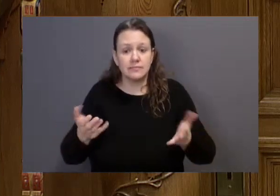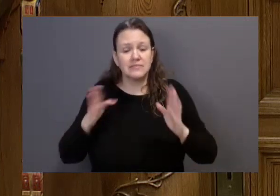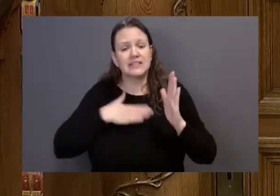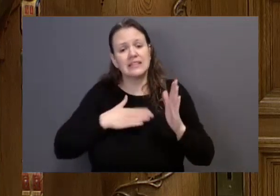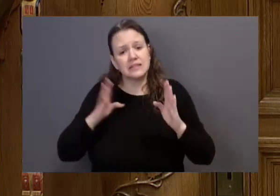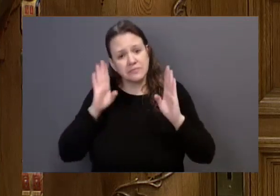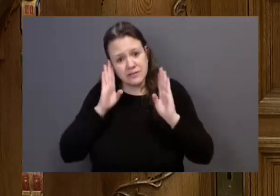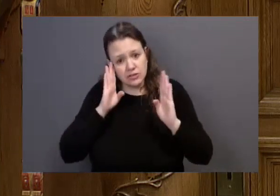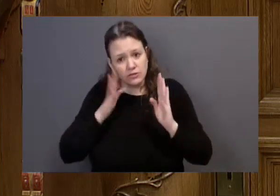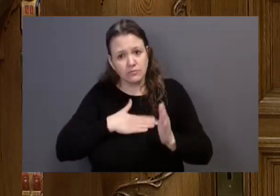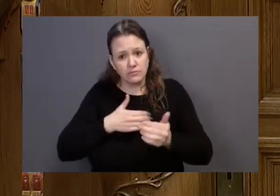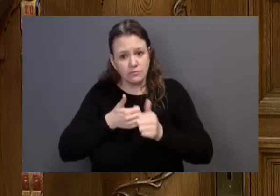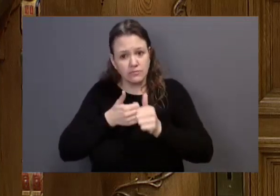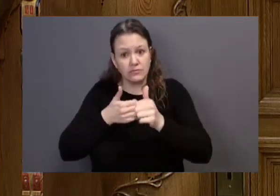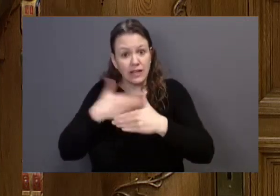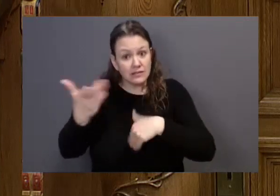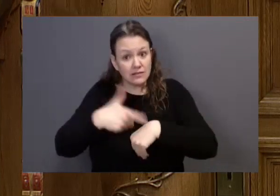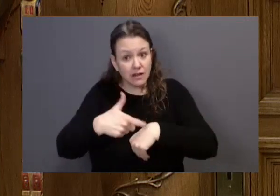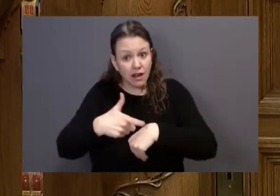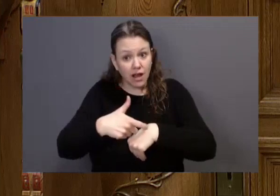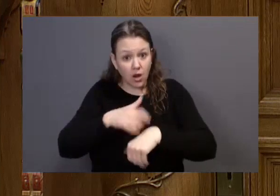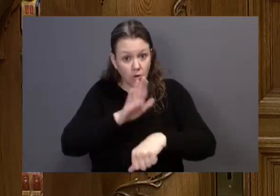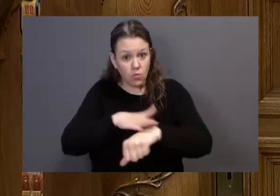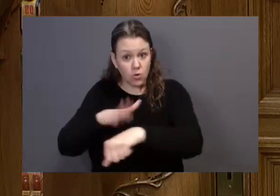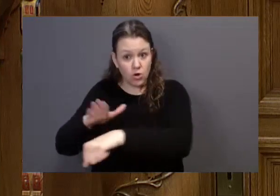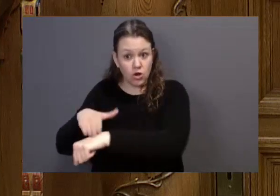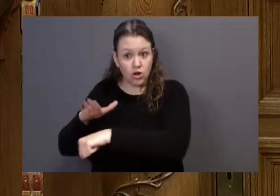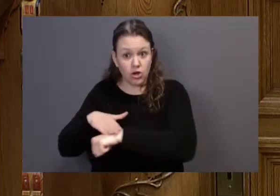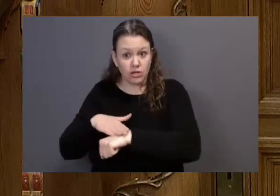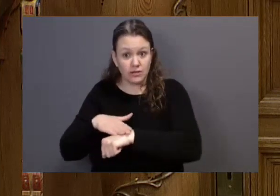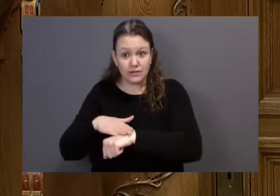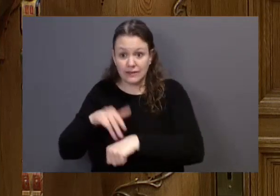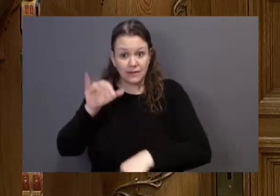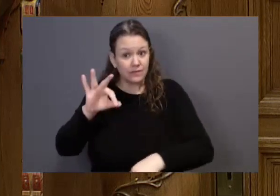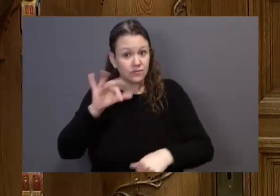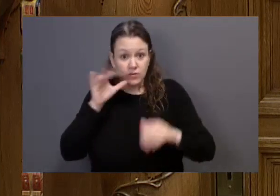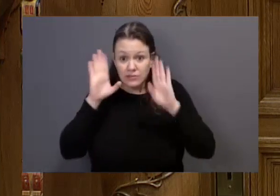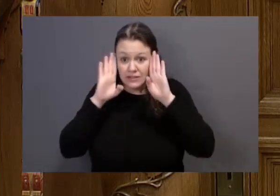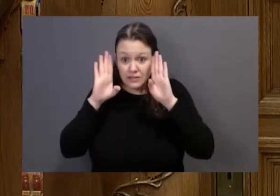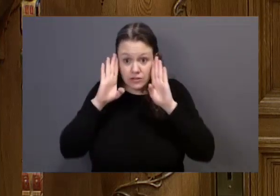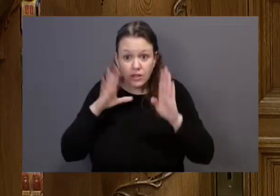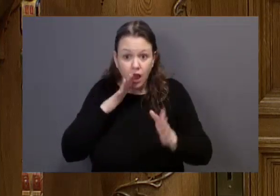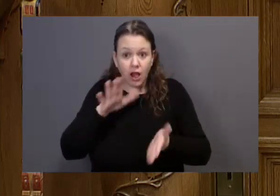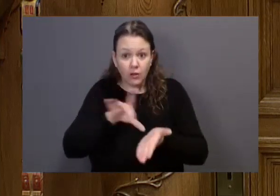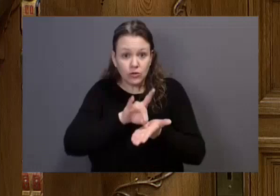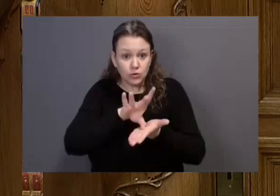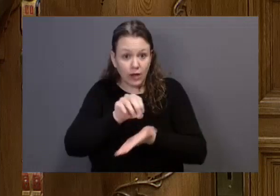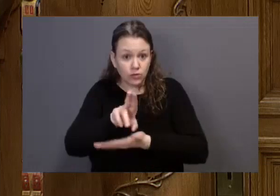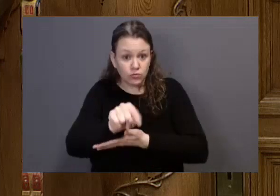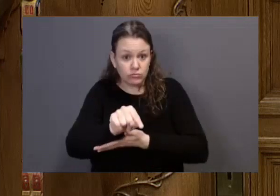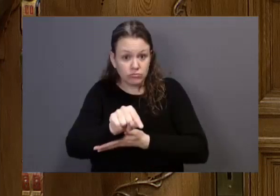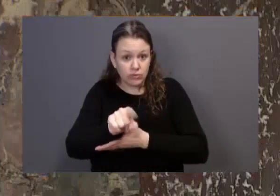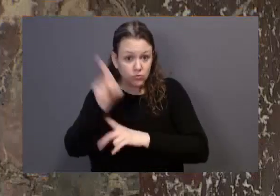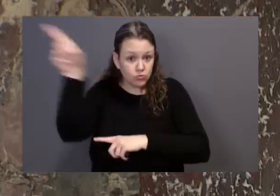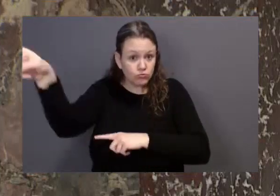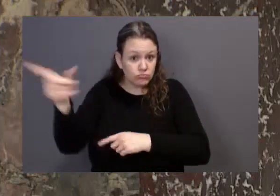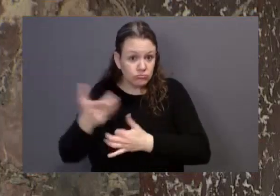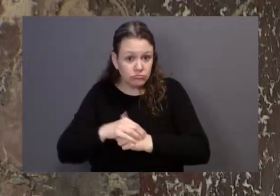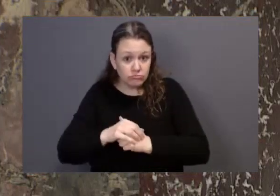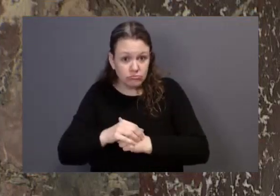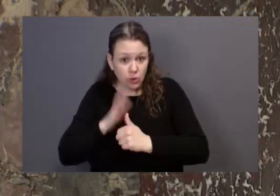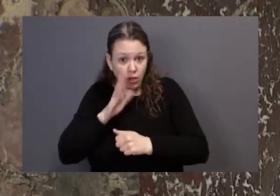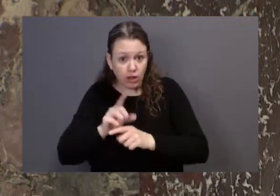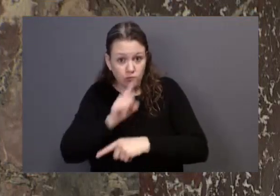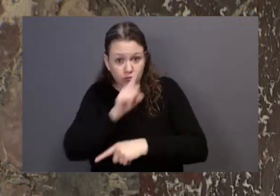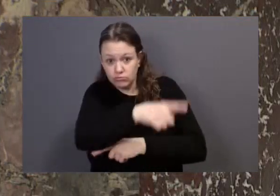is not paying attention, you will be kicked out. Simple as that. Mr. Premier. Honourable Speaker,